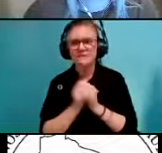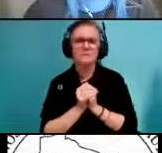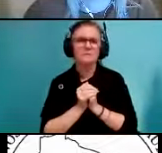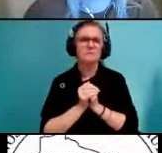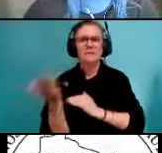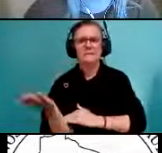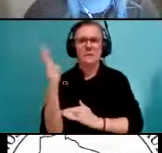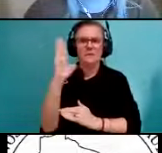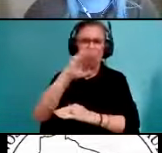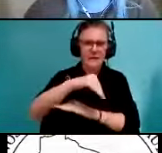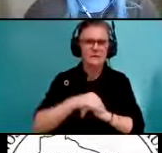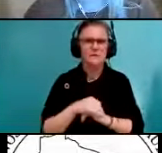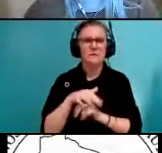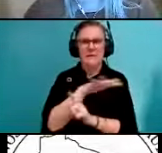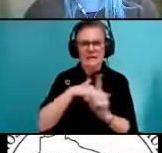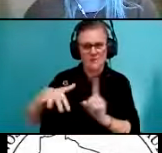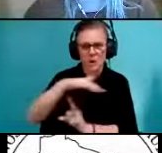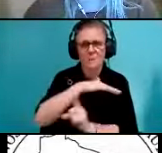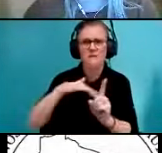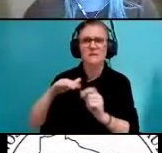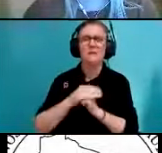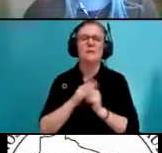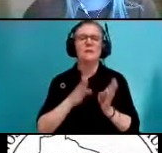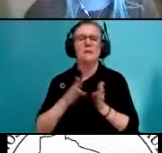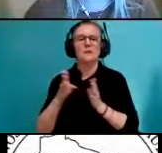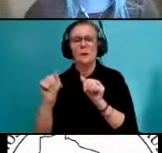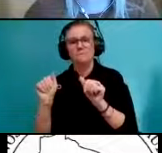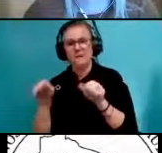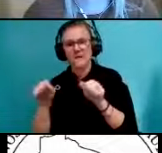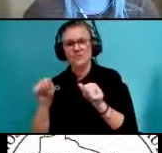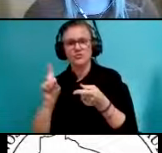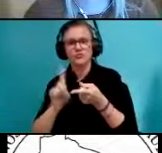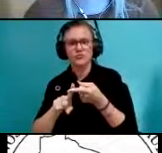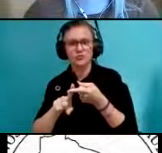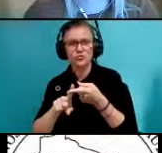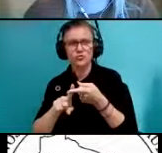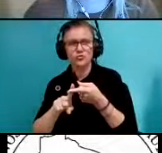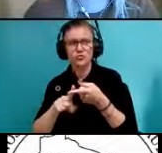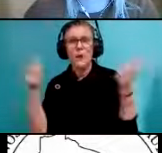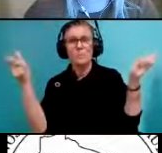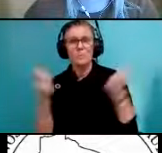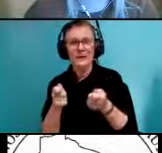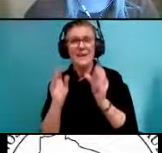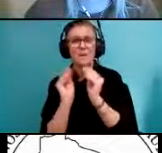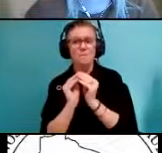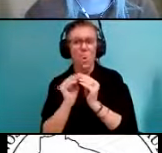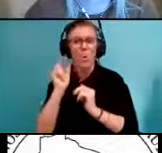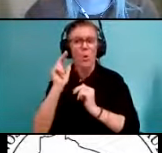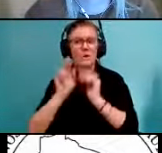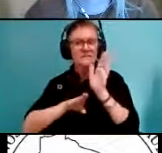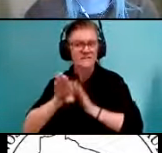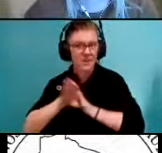day, environmental characteristics, potential to bring in development or catalyze